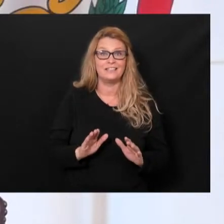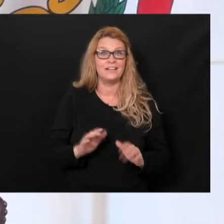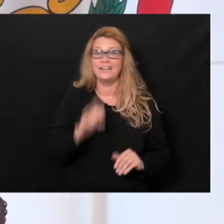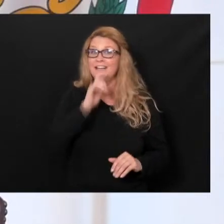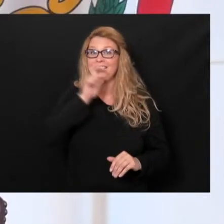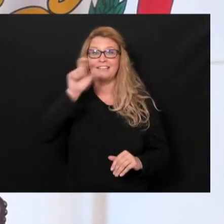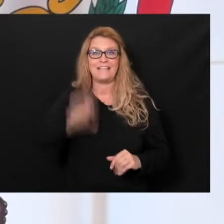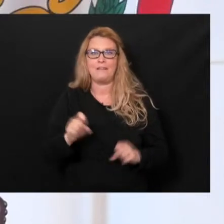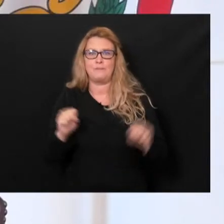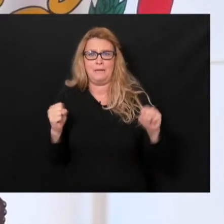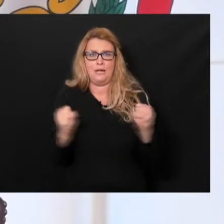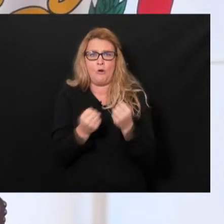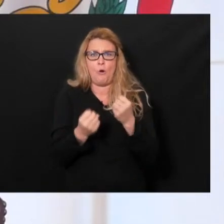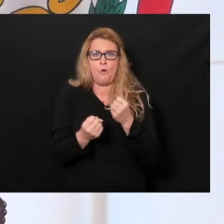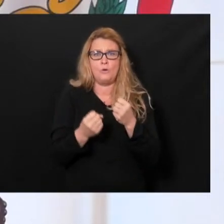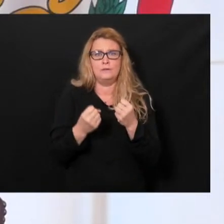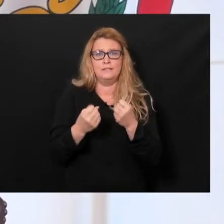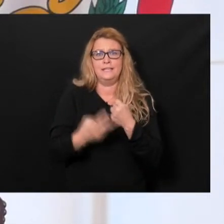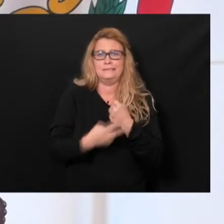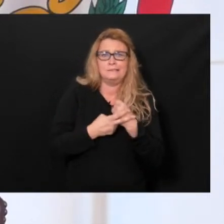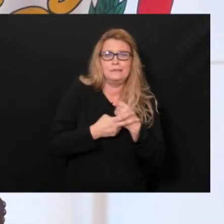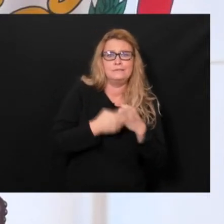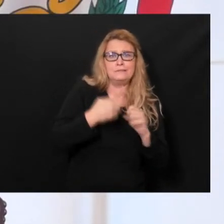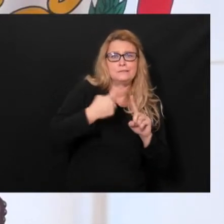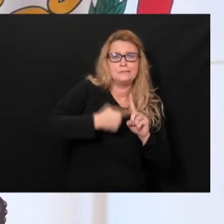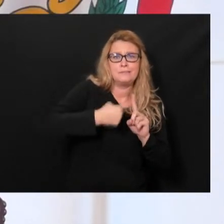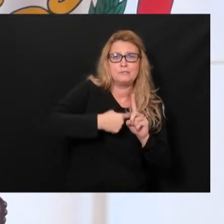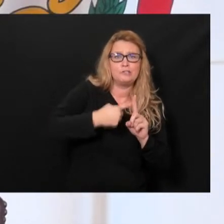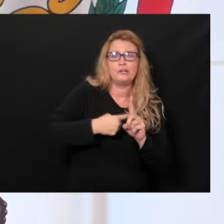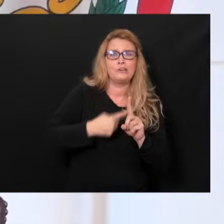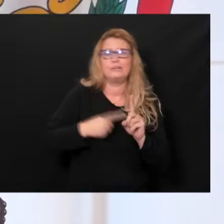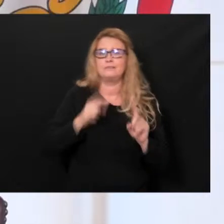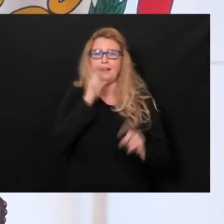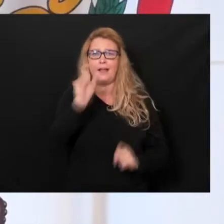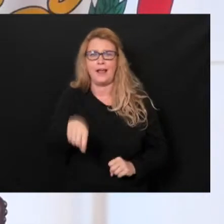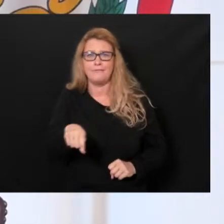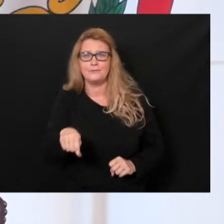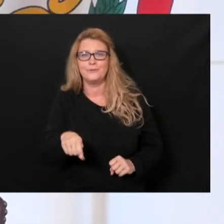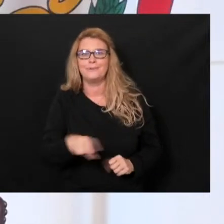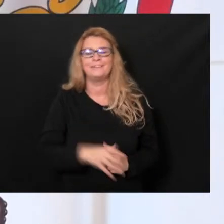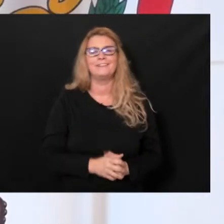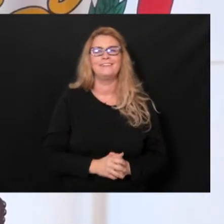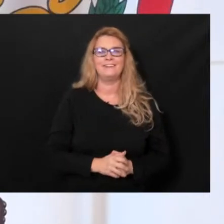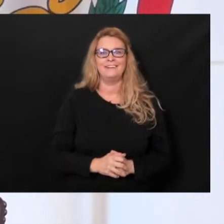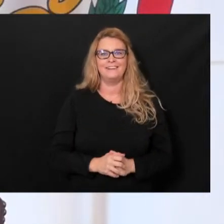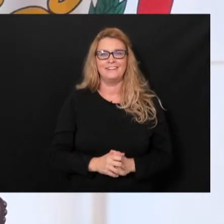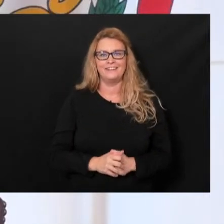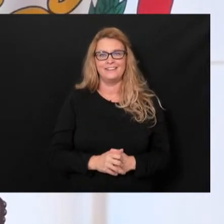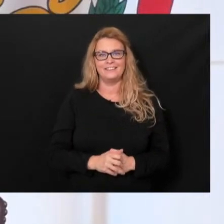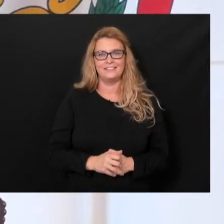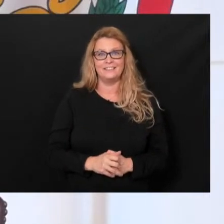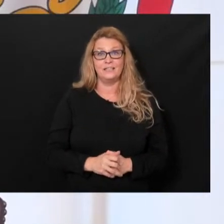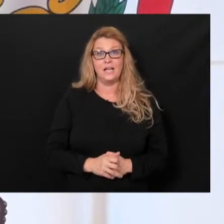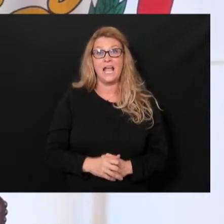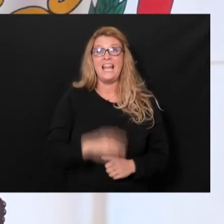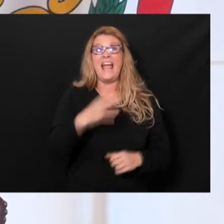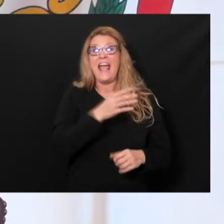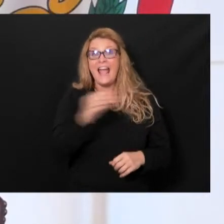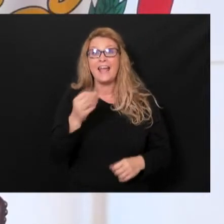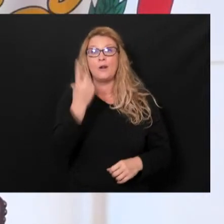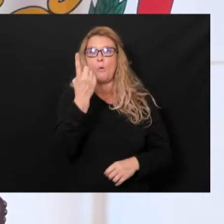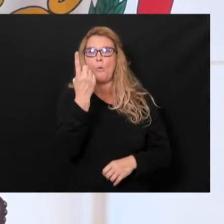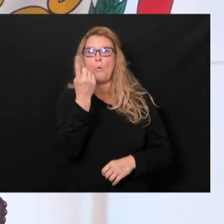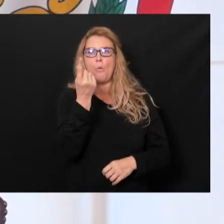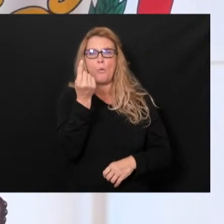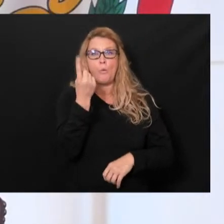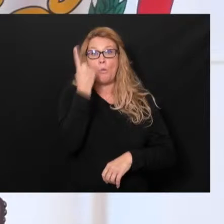to be stored at this, you know, incredibly low temperature, and from the standpoint also that when, you know, it's just a one-shot